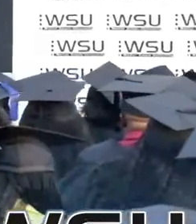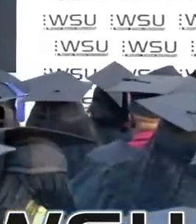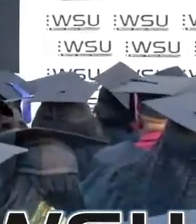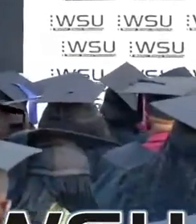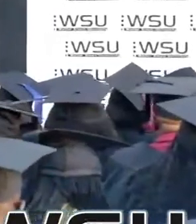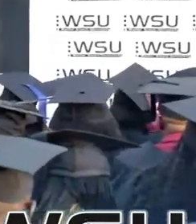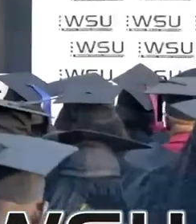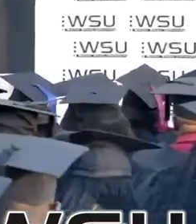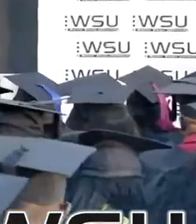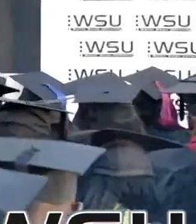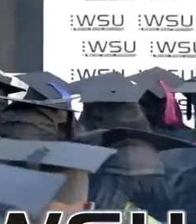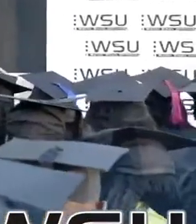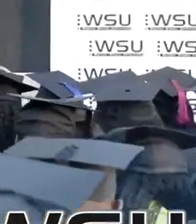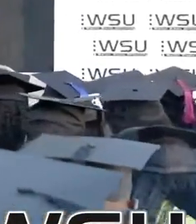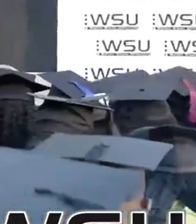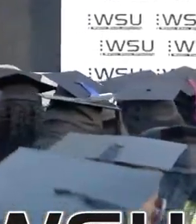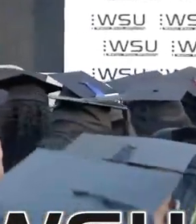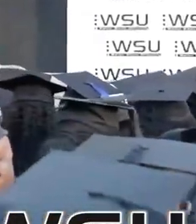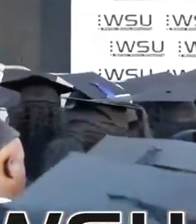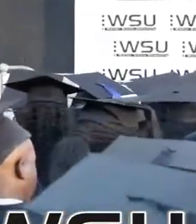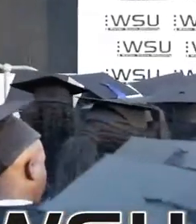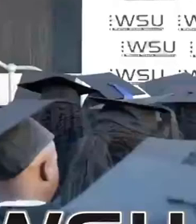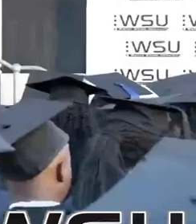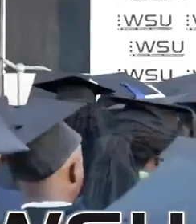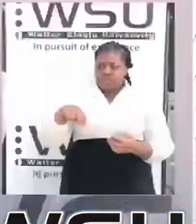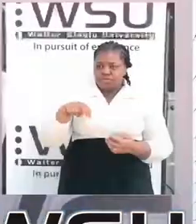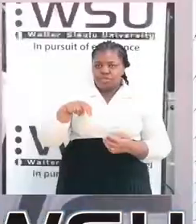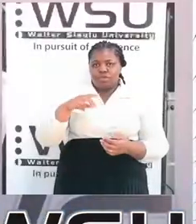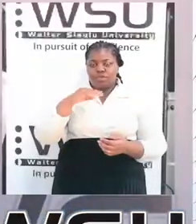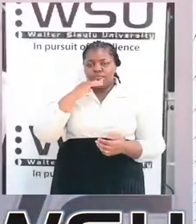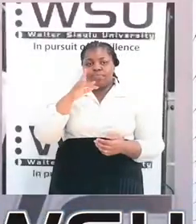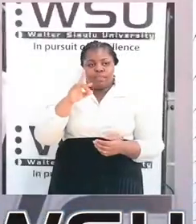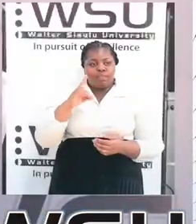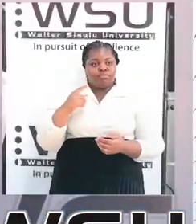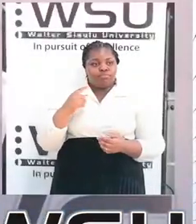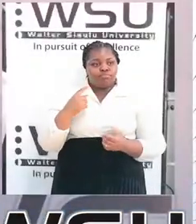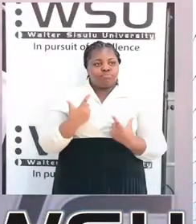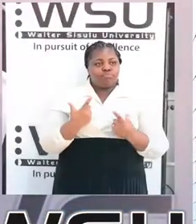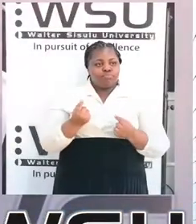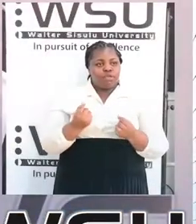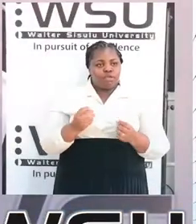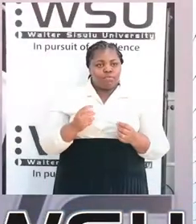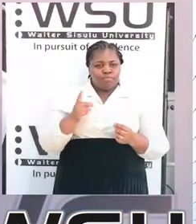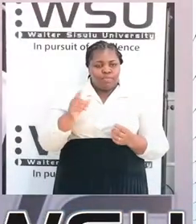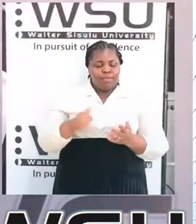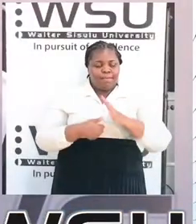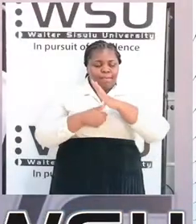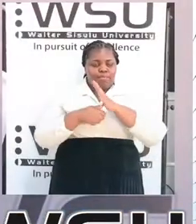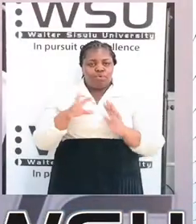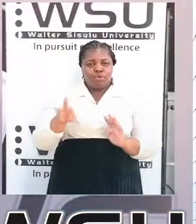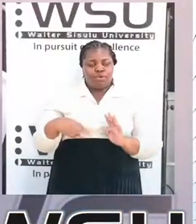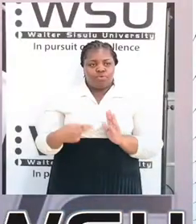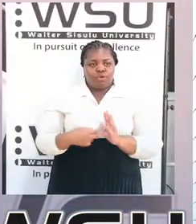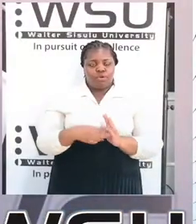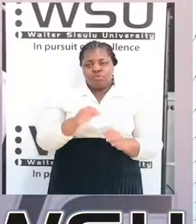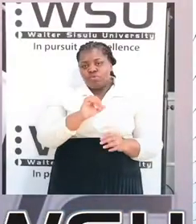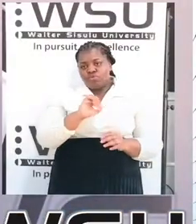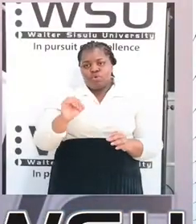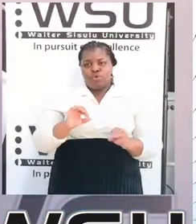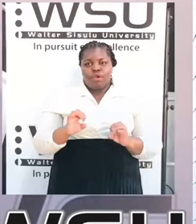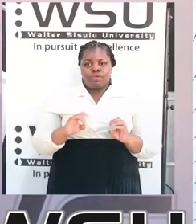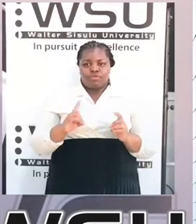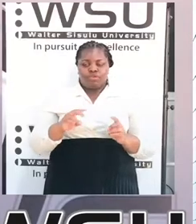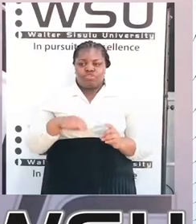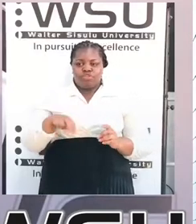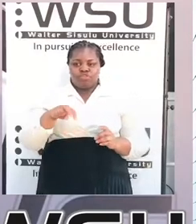reflect on some of the punctuation marks that have played a significant role in your